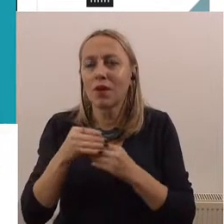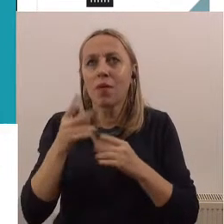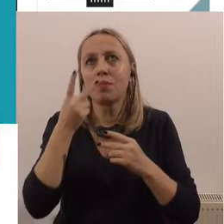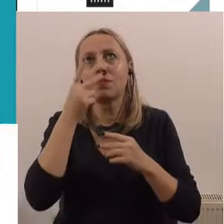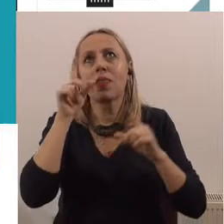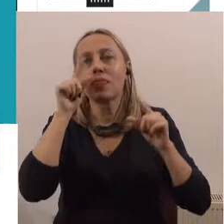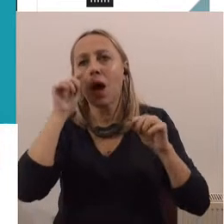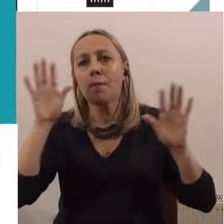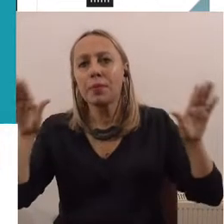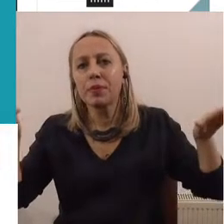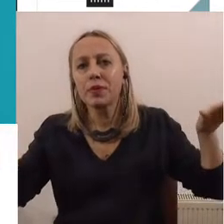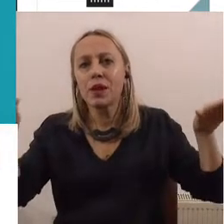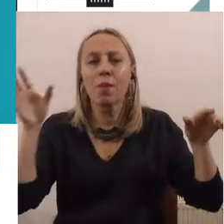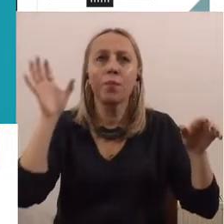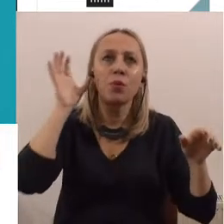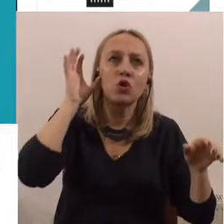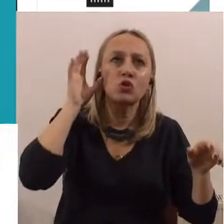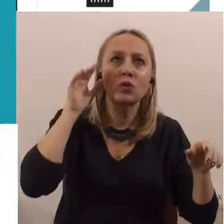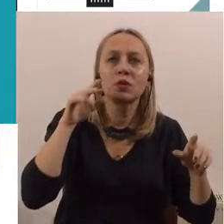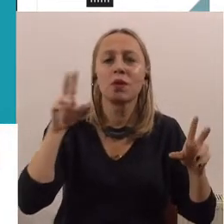different